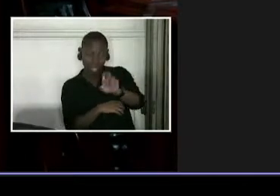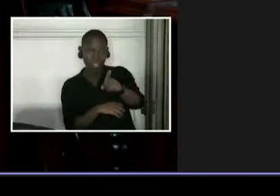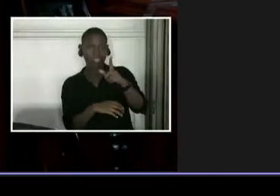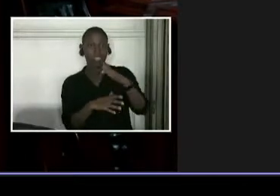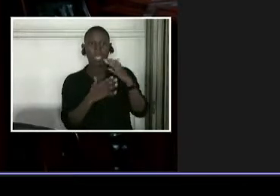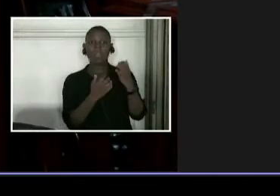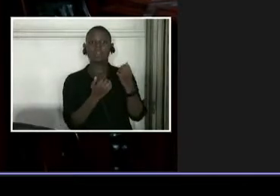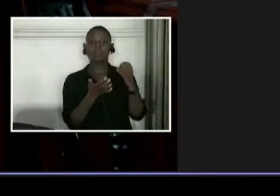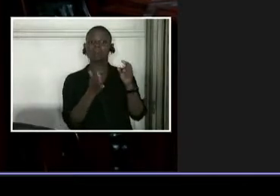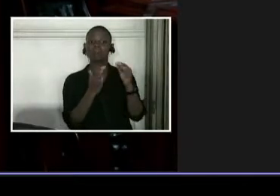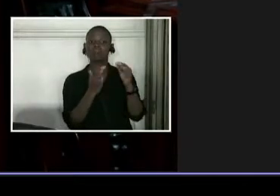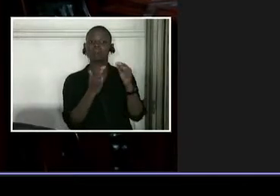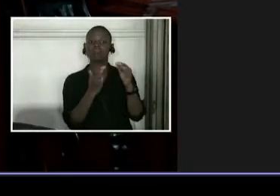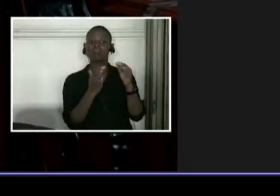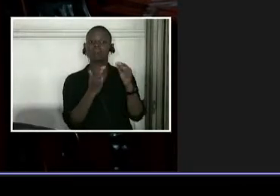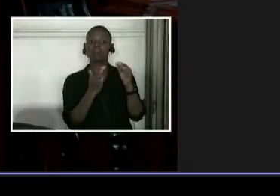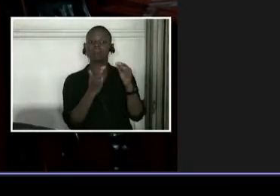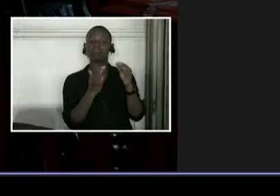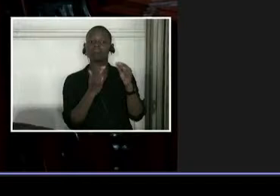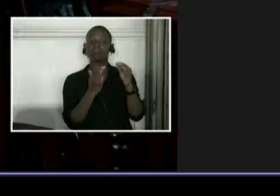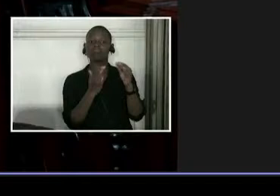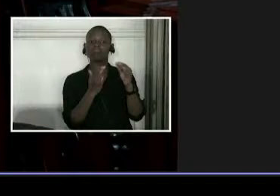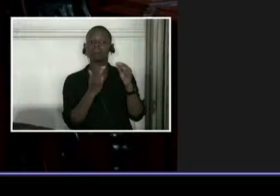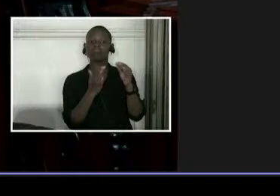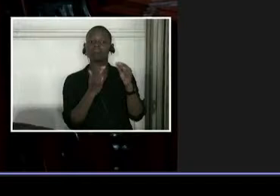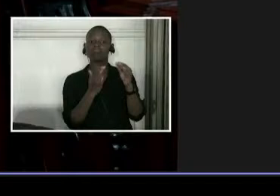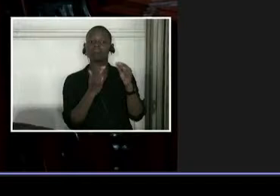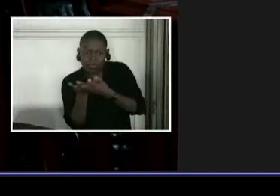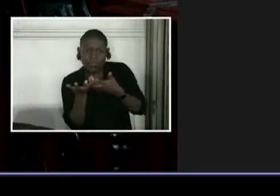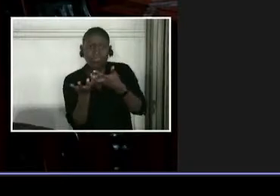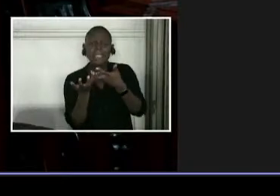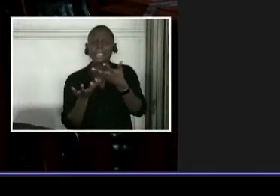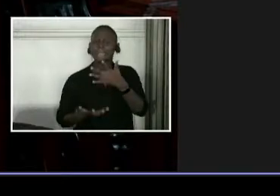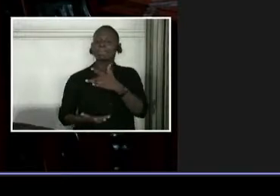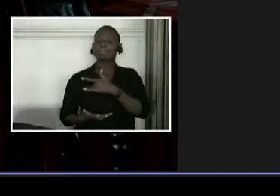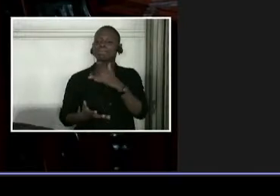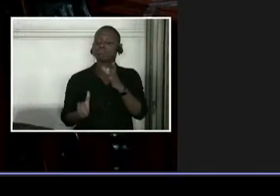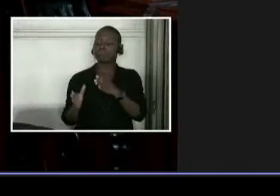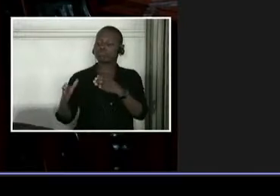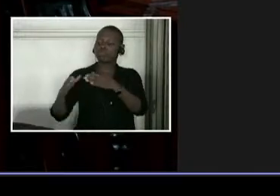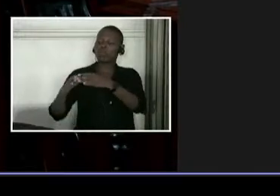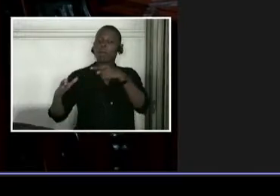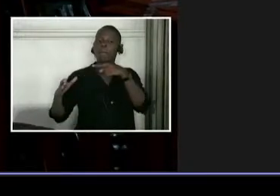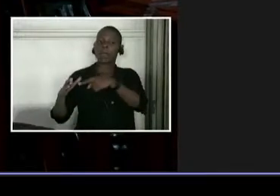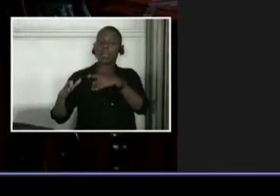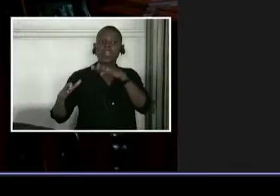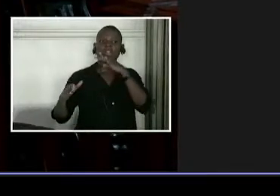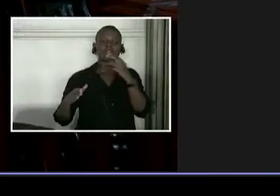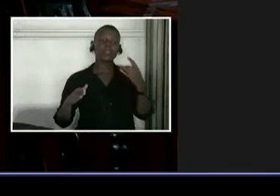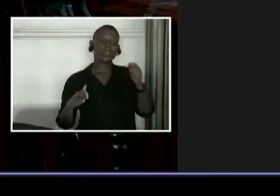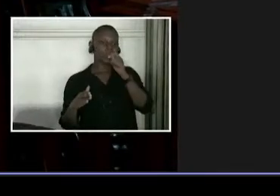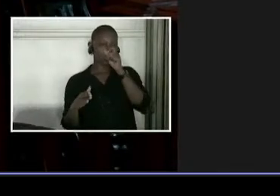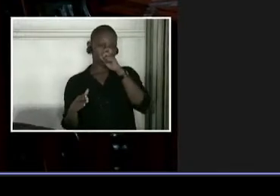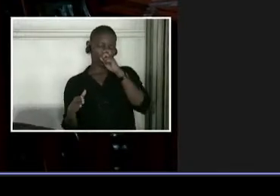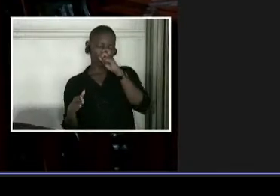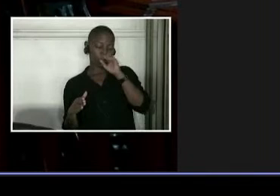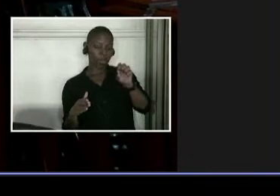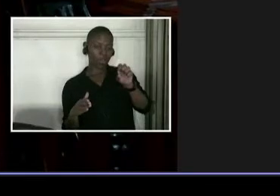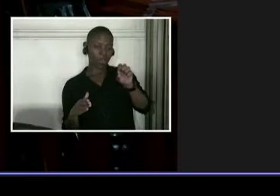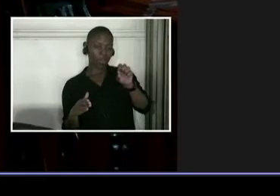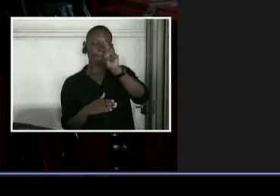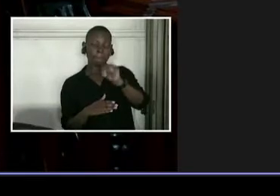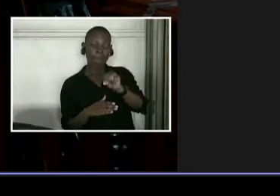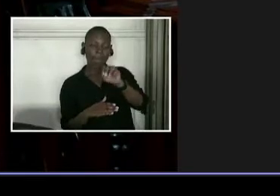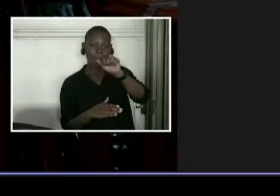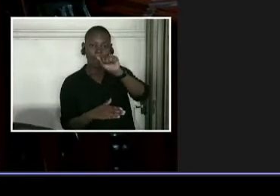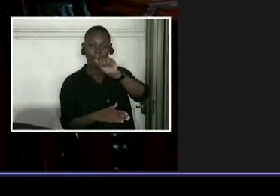kanye nobunye ubuholi bakhona. Sizokwalisa ukuzwelana namalunga alenhlangano kanye nemndeni kaSisu Nokuthula Mabaso osishiye ngokukhulu